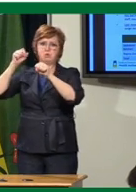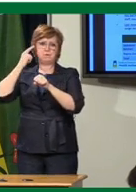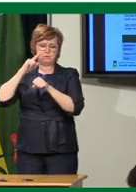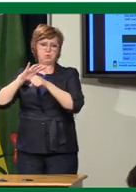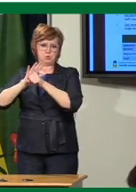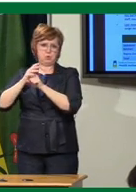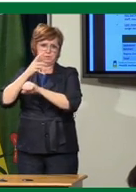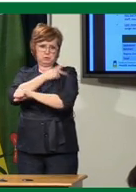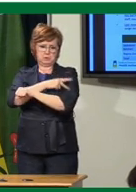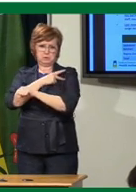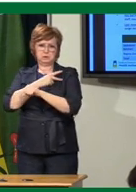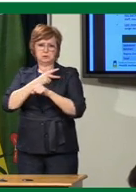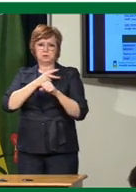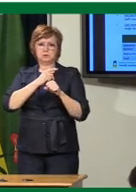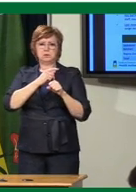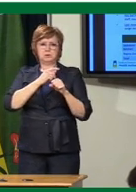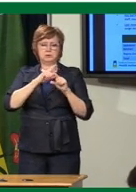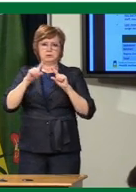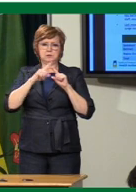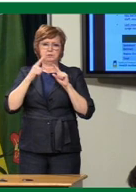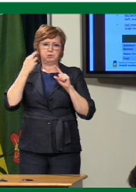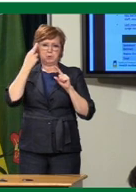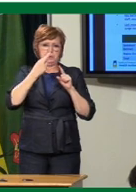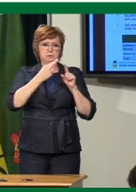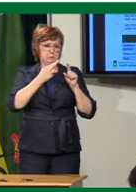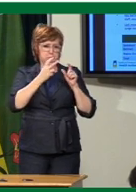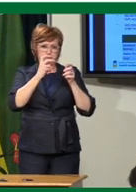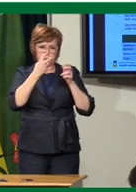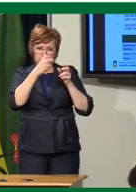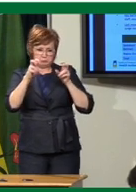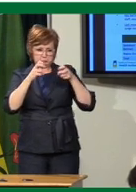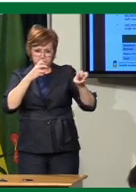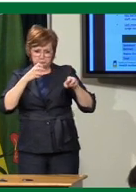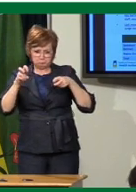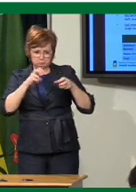So it's basically a last resort option.